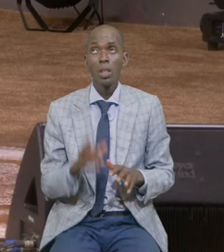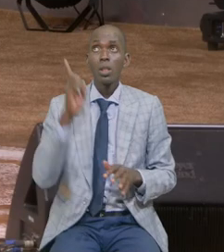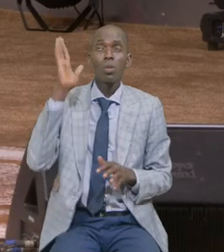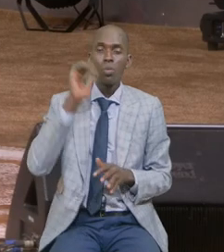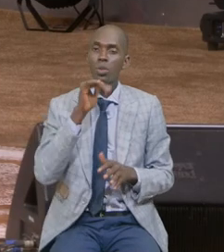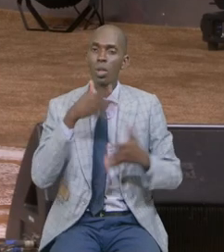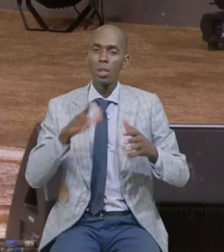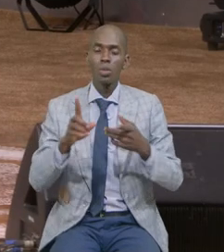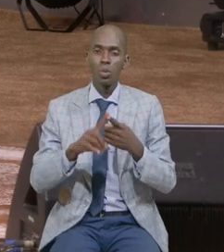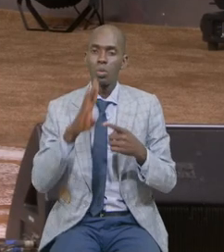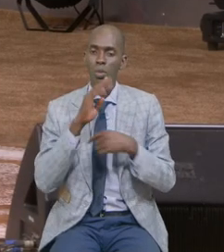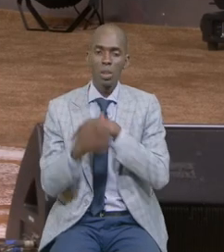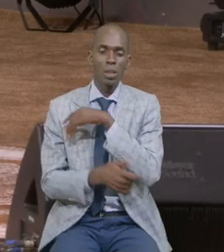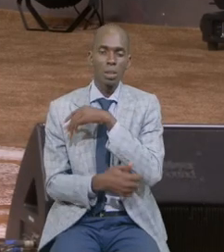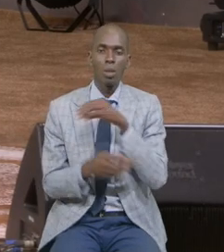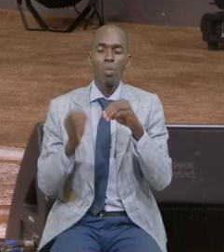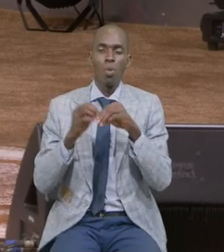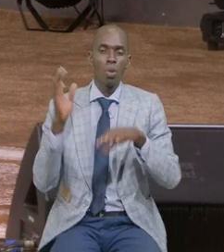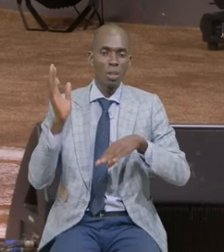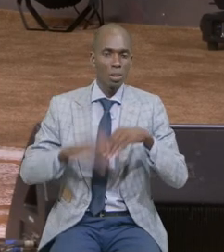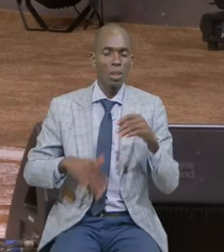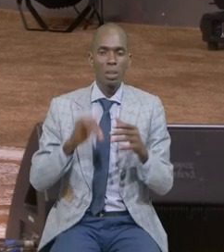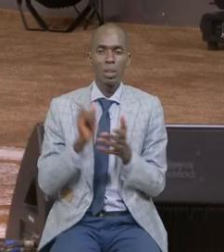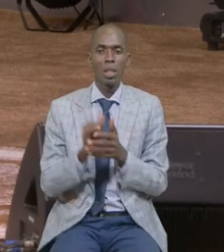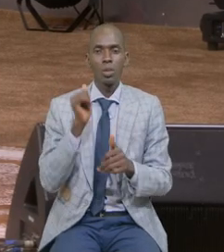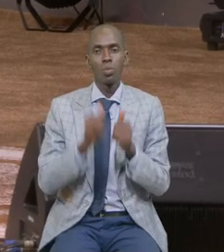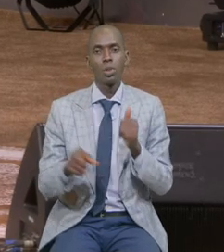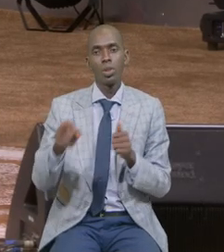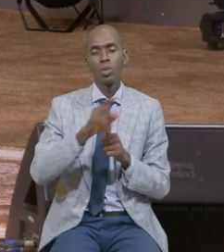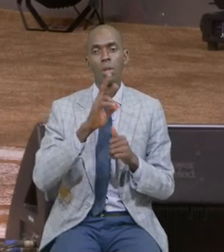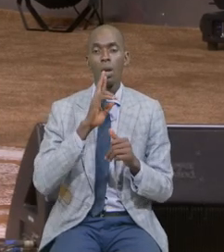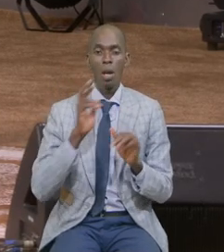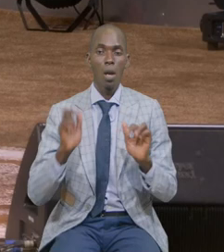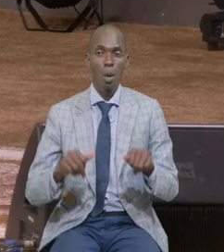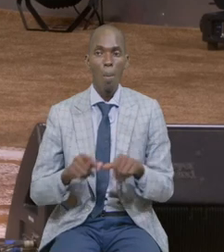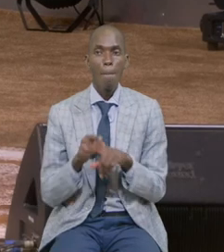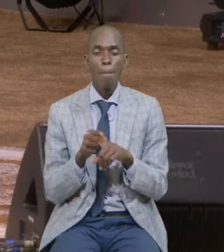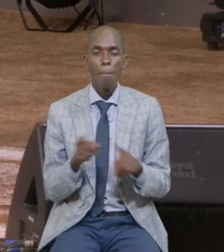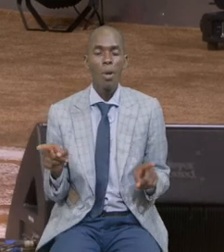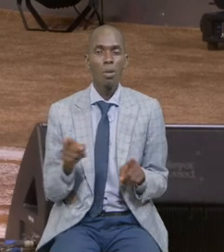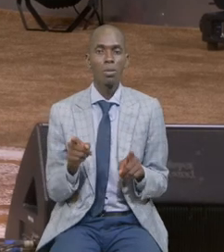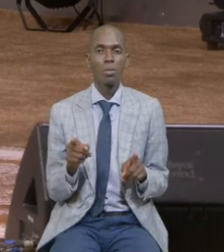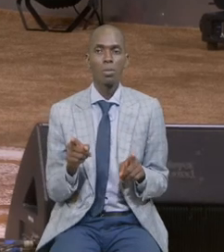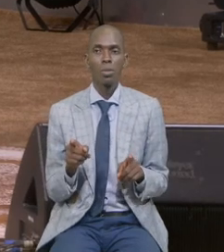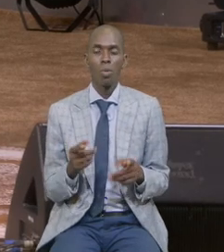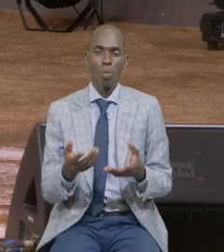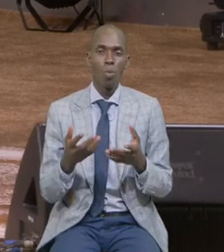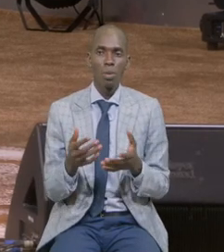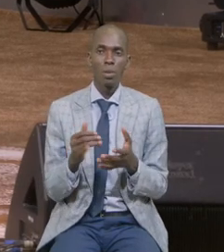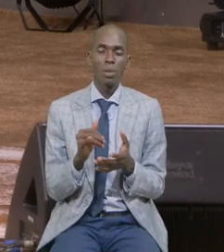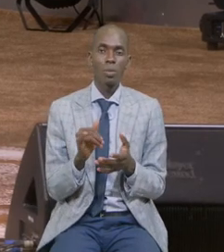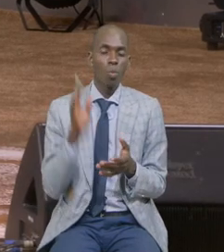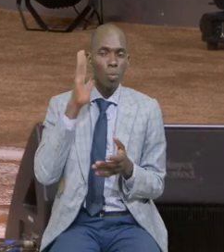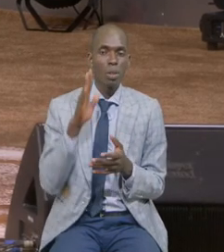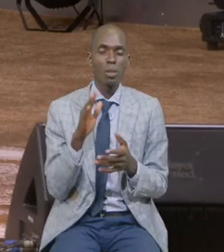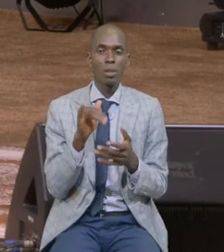ye above that ye are able. But will, with the temptation, also make